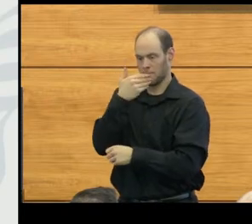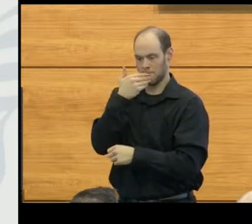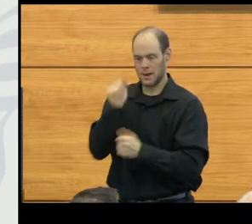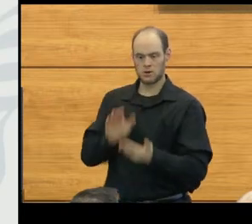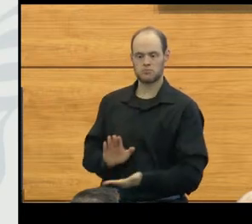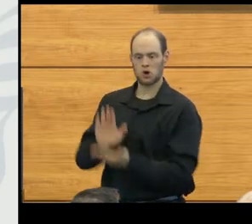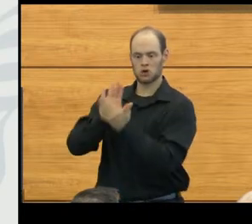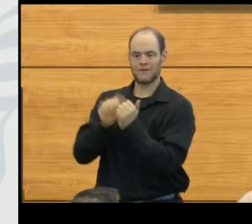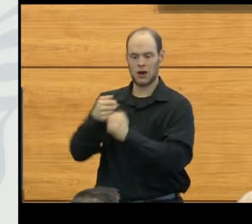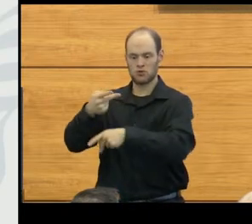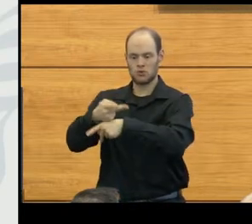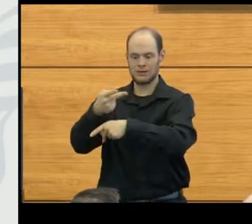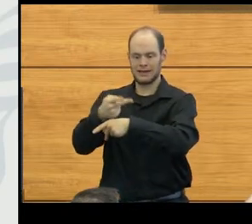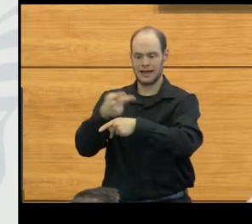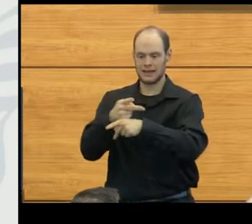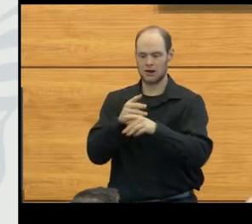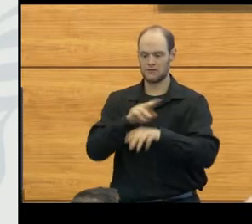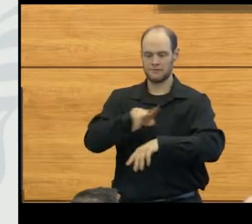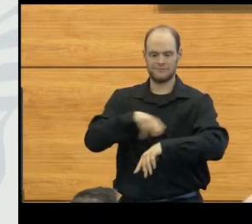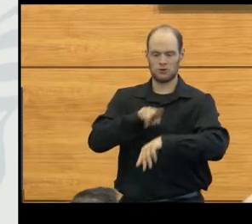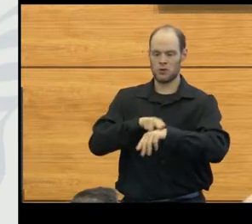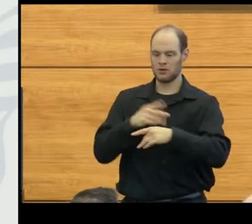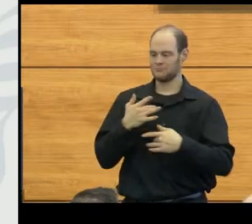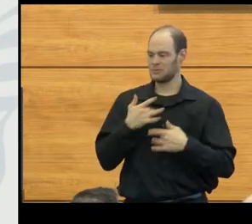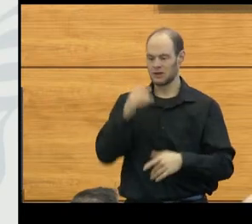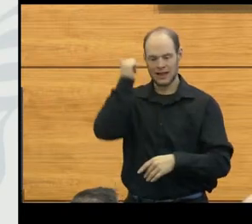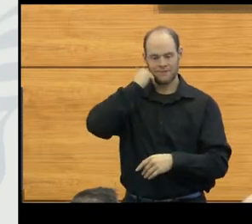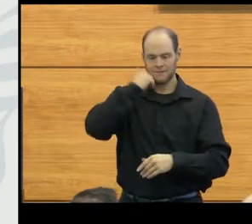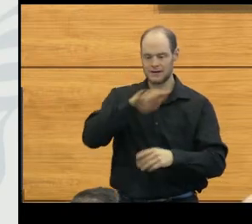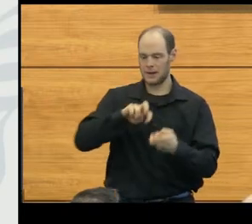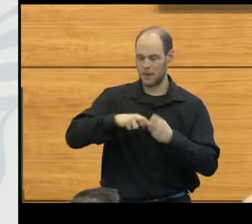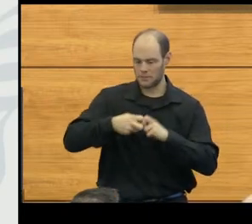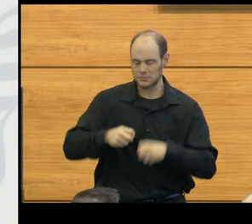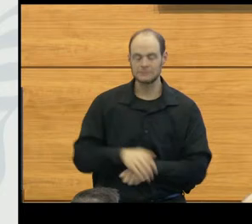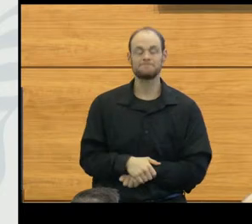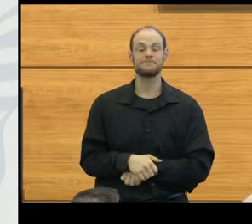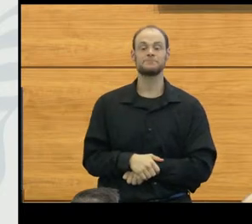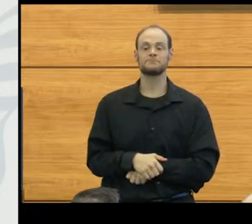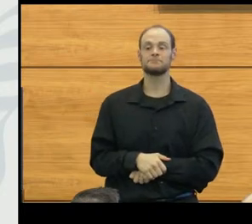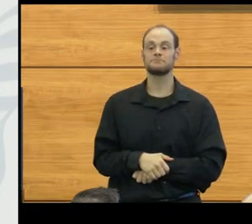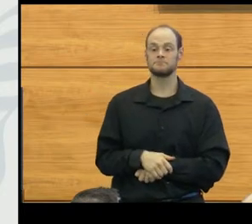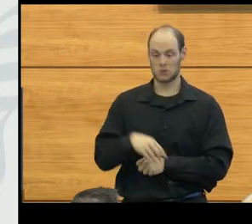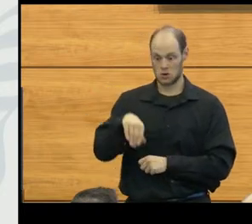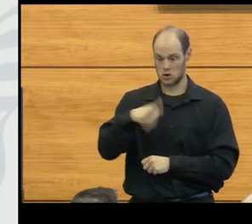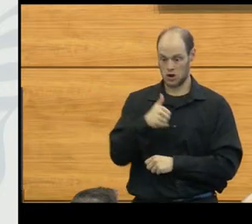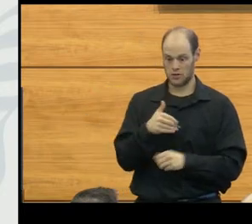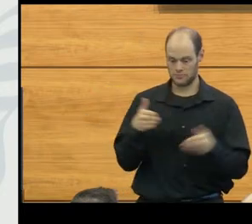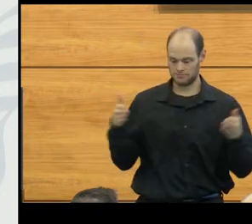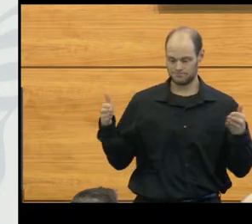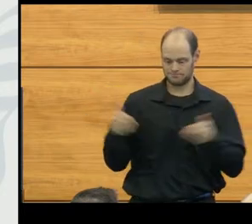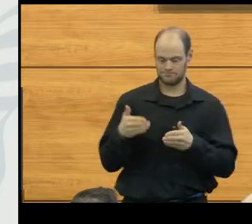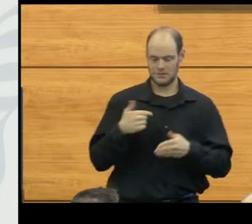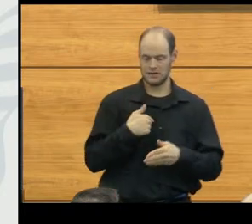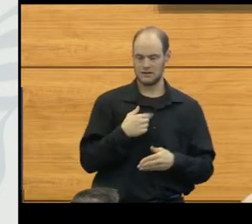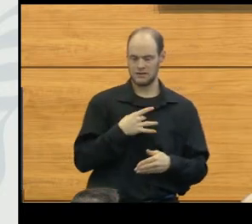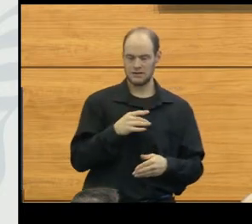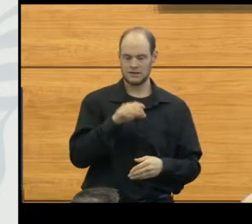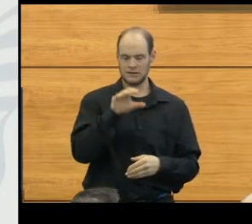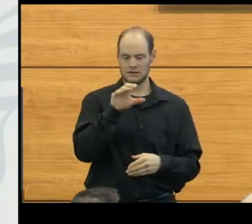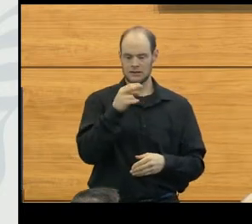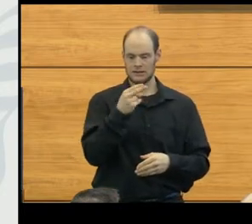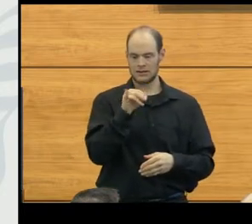ways of taking care of common problems. Now, another area that I've been quite interested in has been